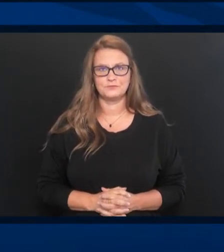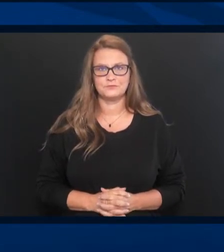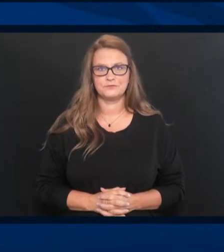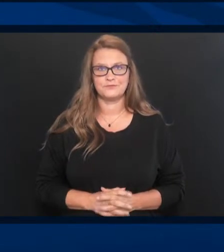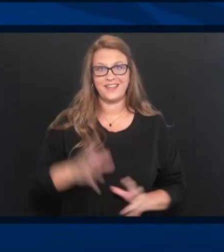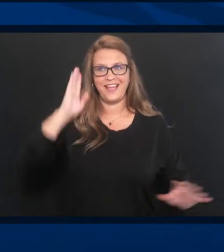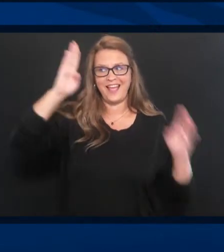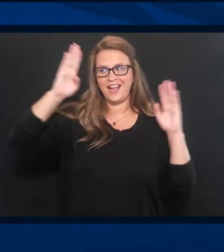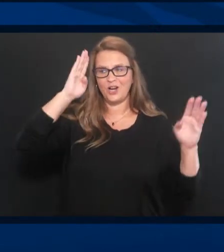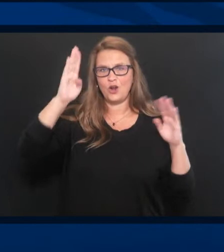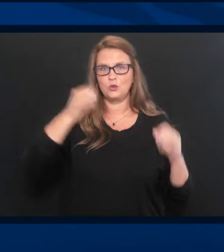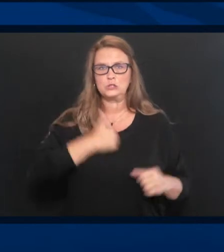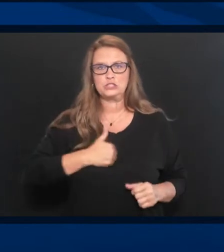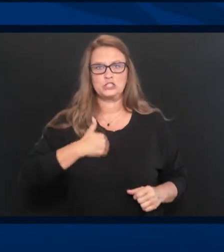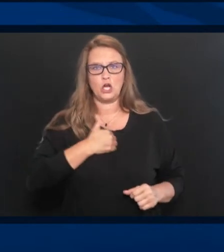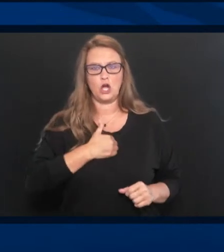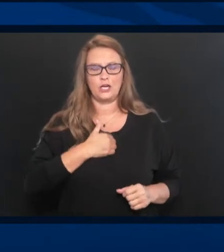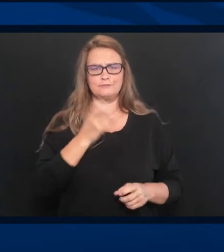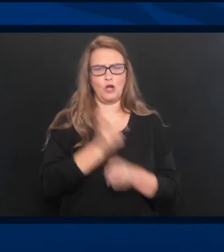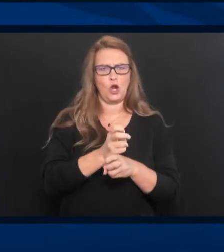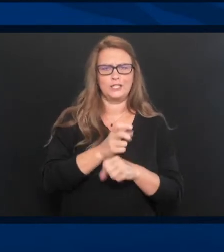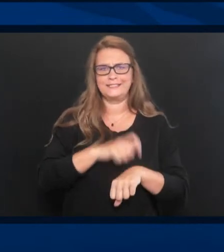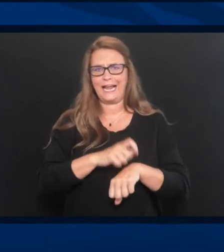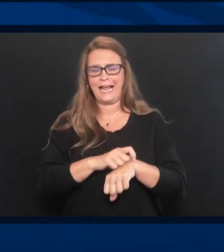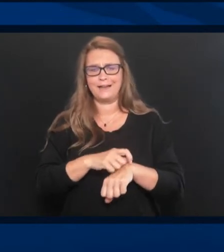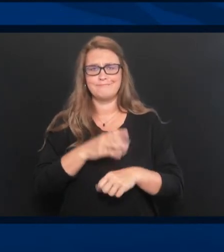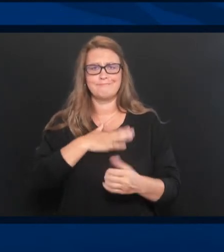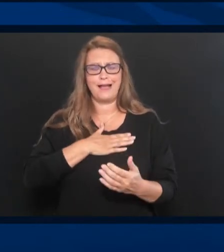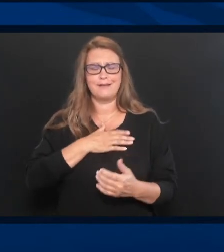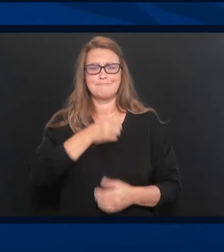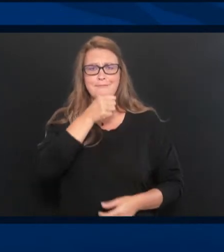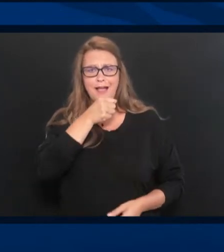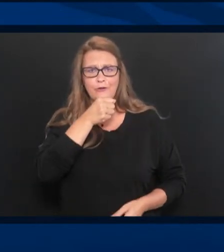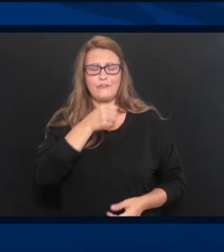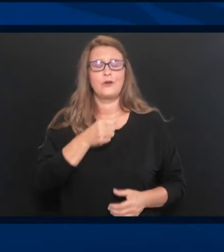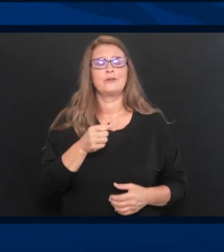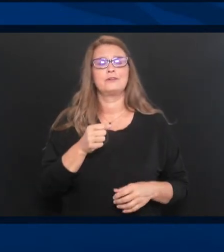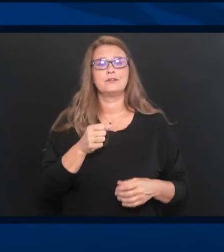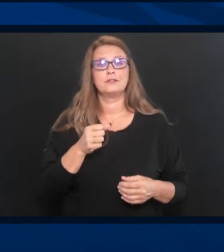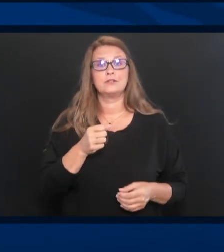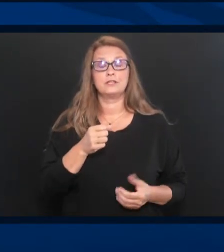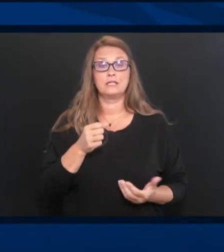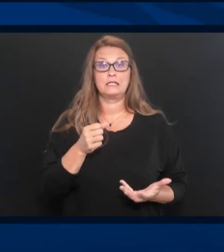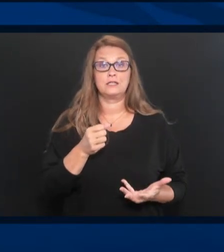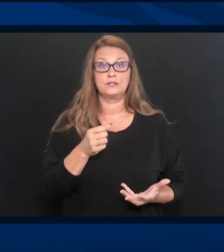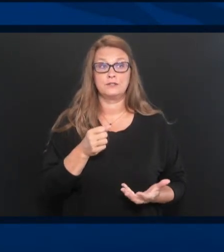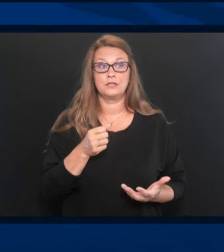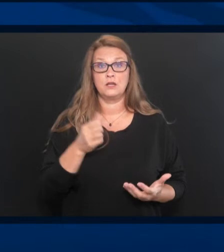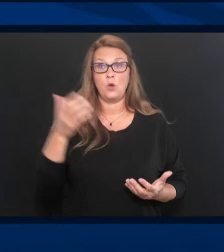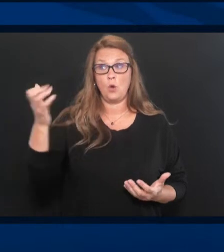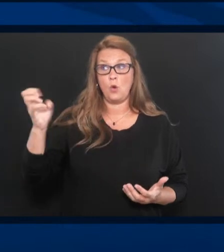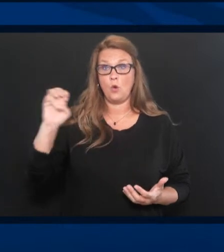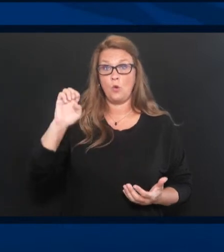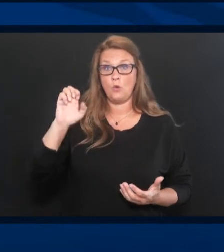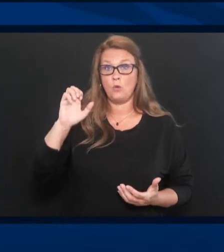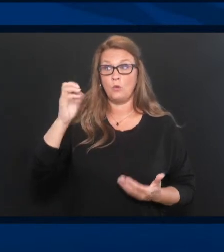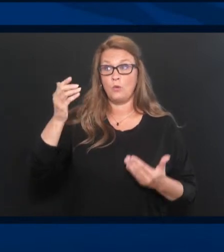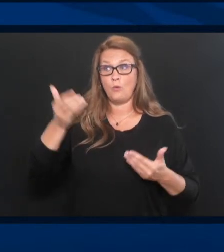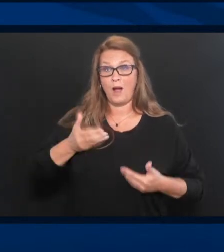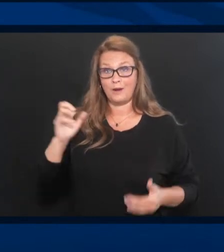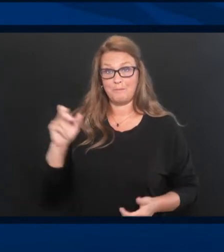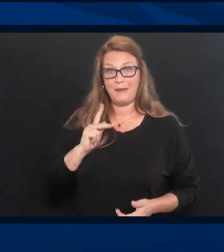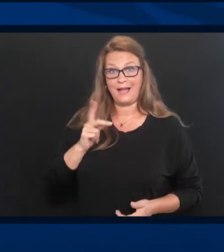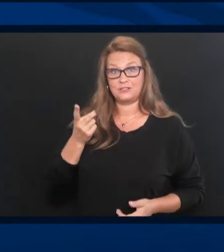Hello there. Sorry about that. I had a hard time unmuting the microphone. Welcome back to the briefing, Dr. Marsh. I hope the nuptials went